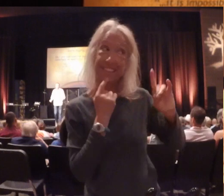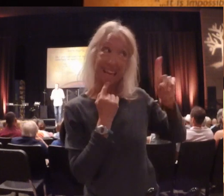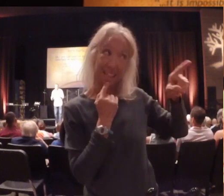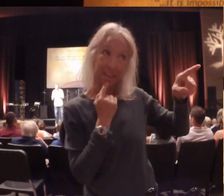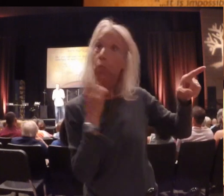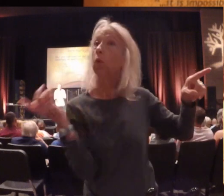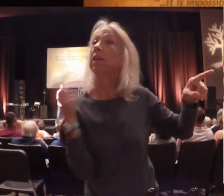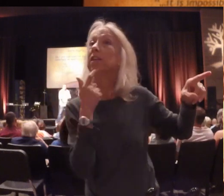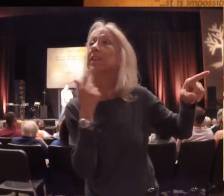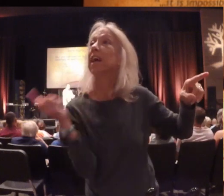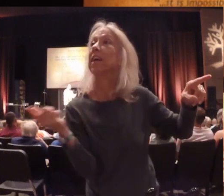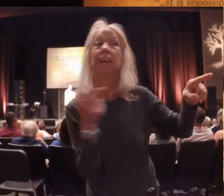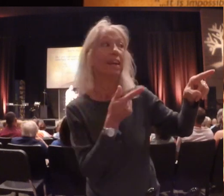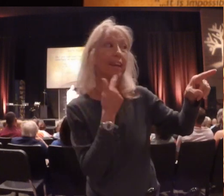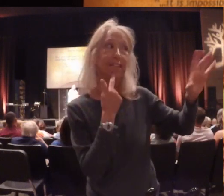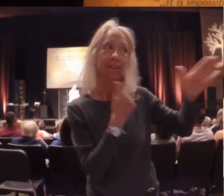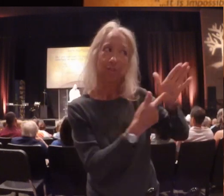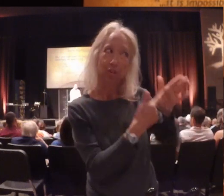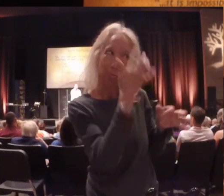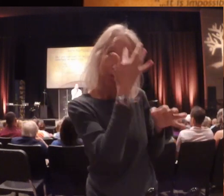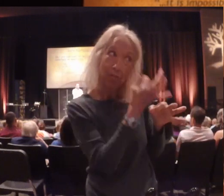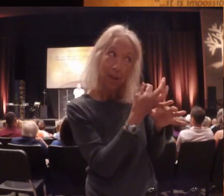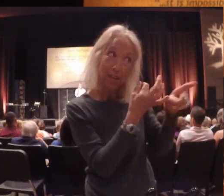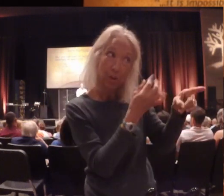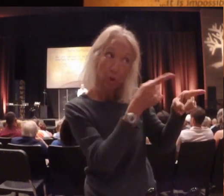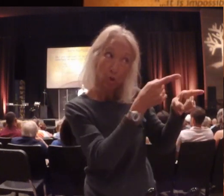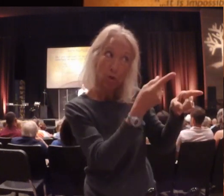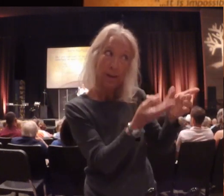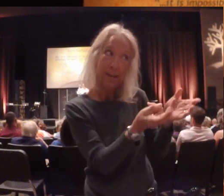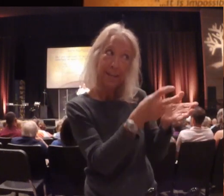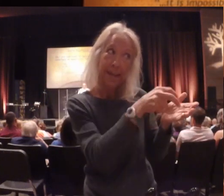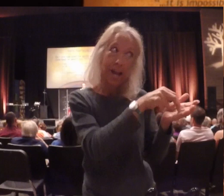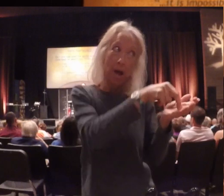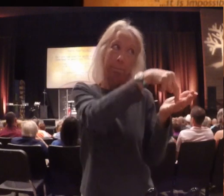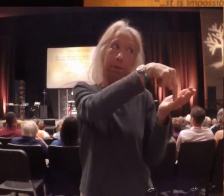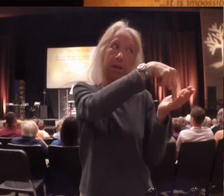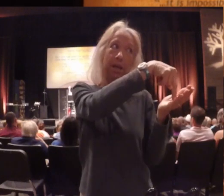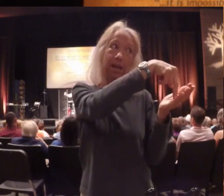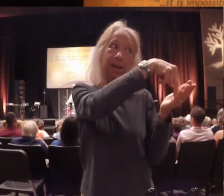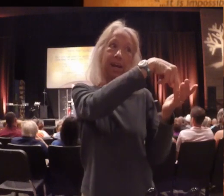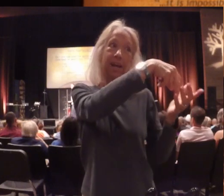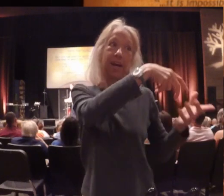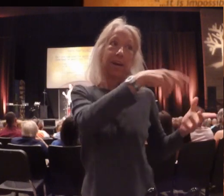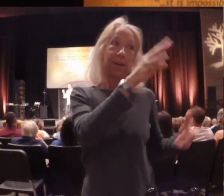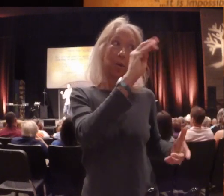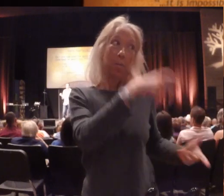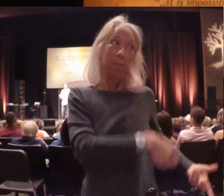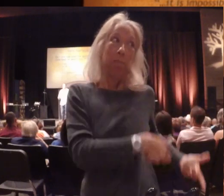No. What did he do? He said, show me your faith. Get up, pick up your mats, and